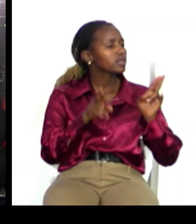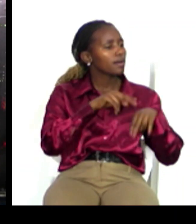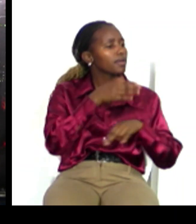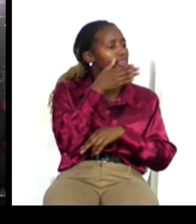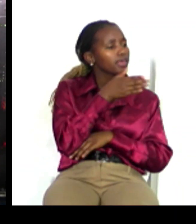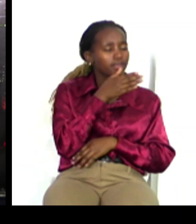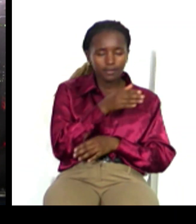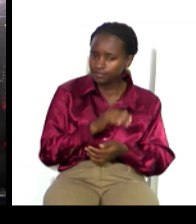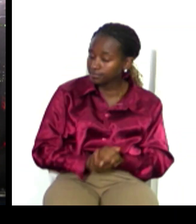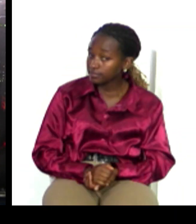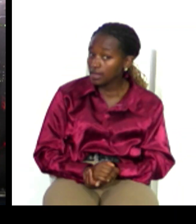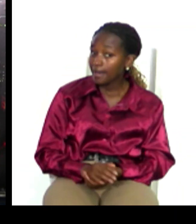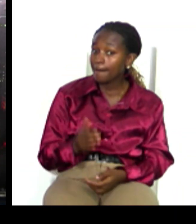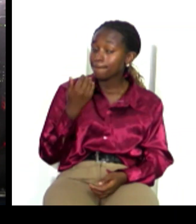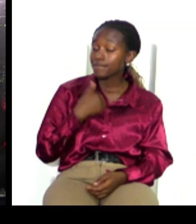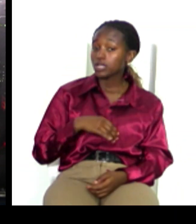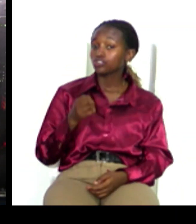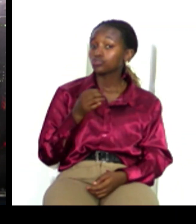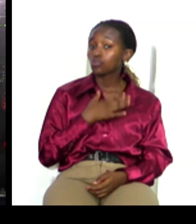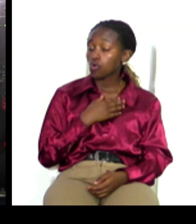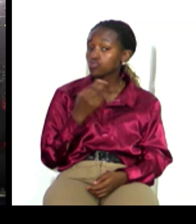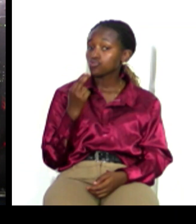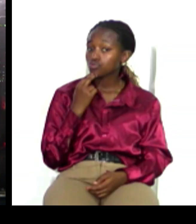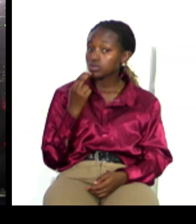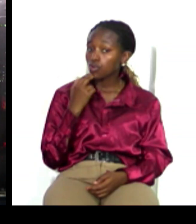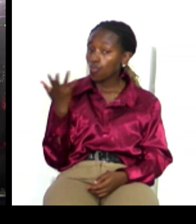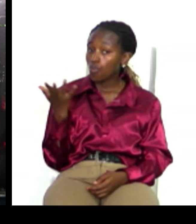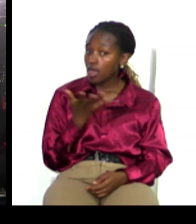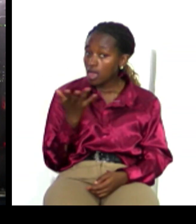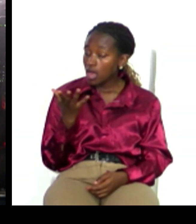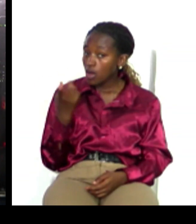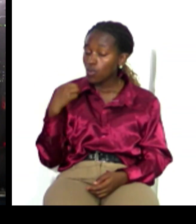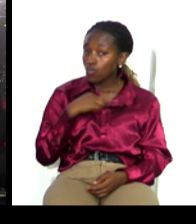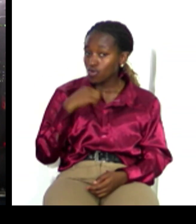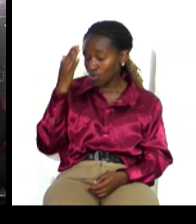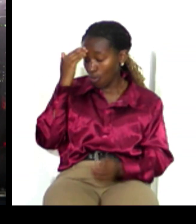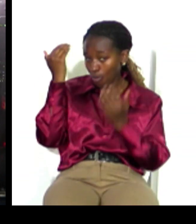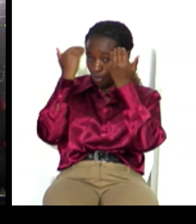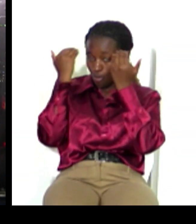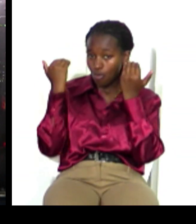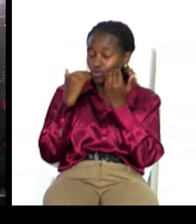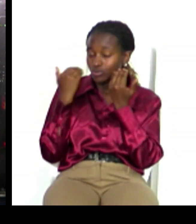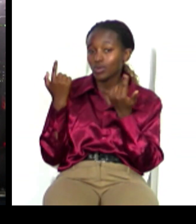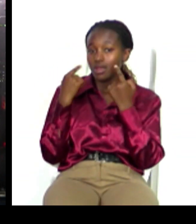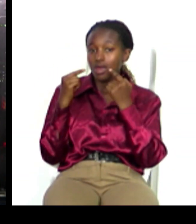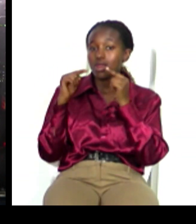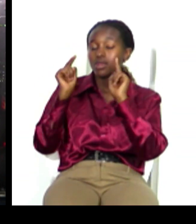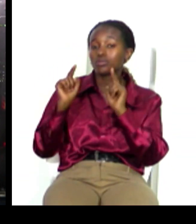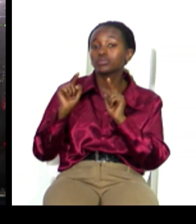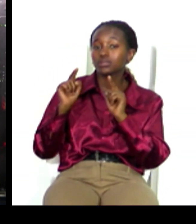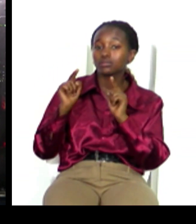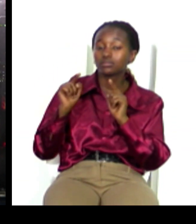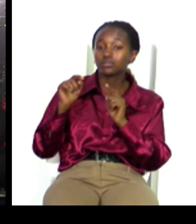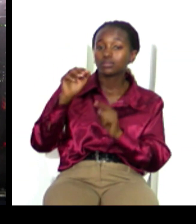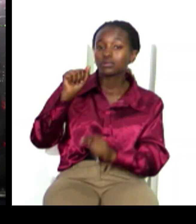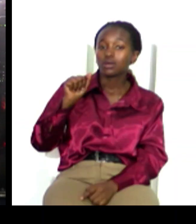is something that shocked me on Tuesday. Yes. It's the time, you know very well that the court said that Azimio